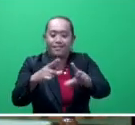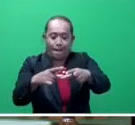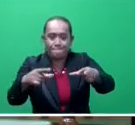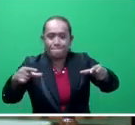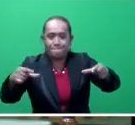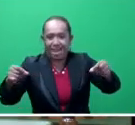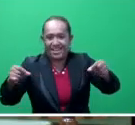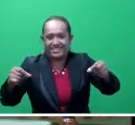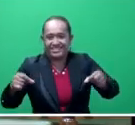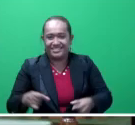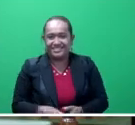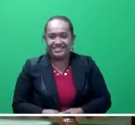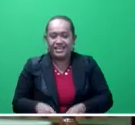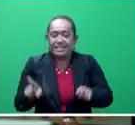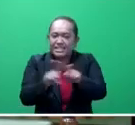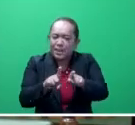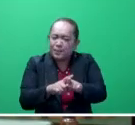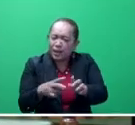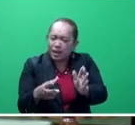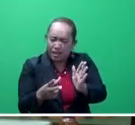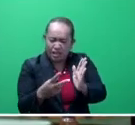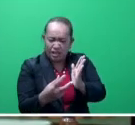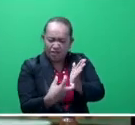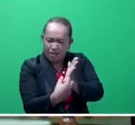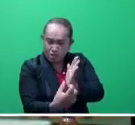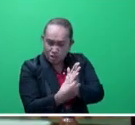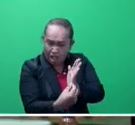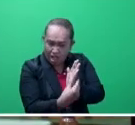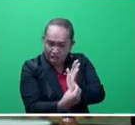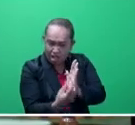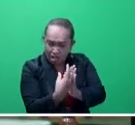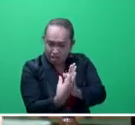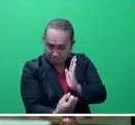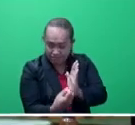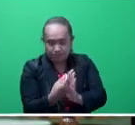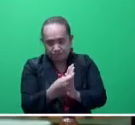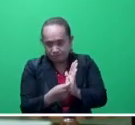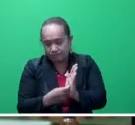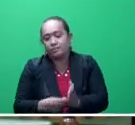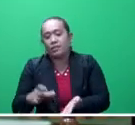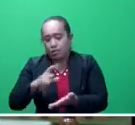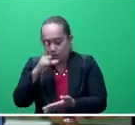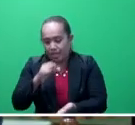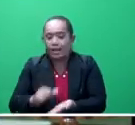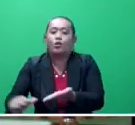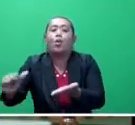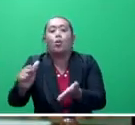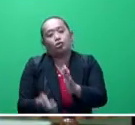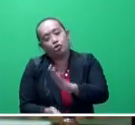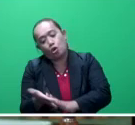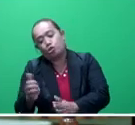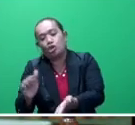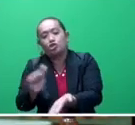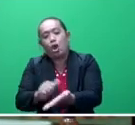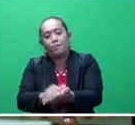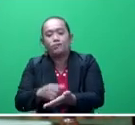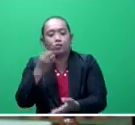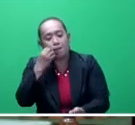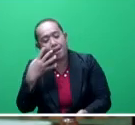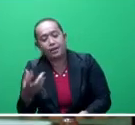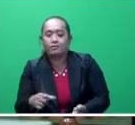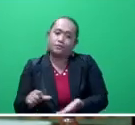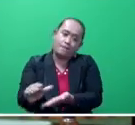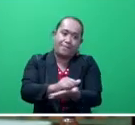provided with vouchers in schools by the Ministry of Education, Heritage and Arts, which they can use to buy sanitary pads from supermarkets or